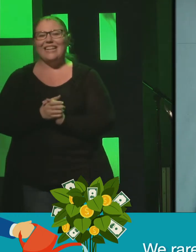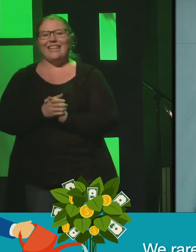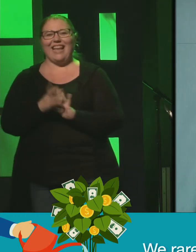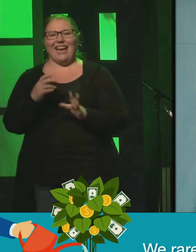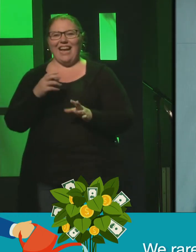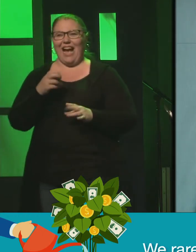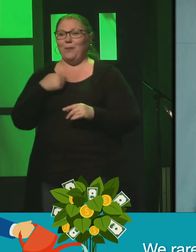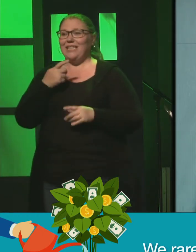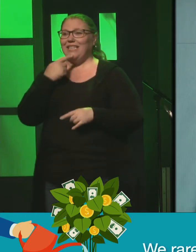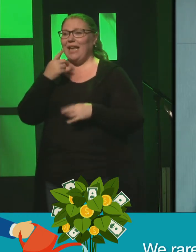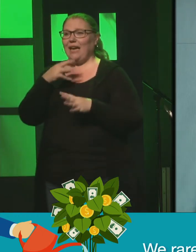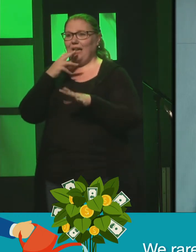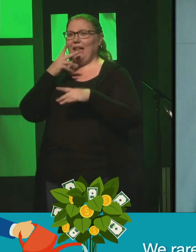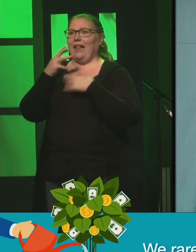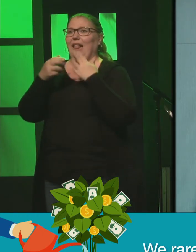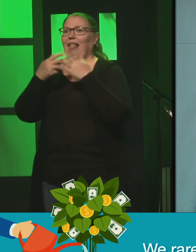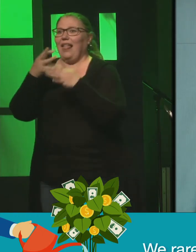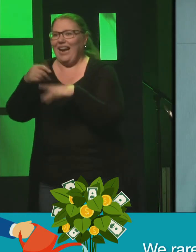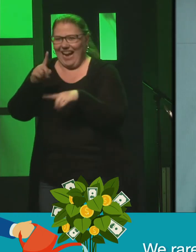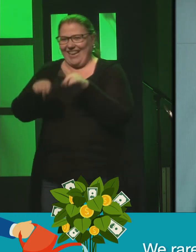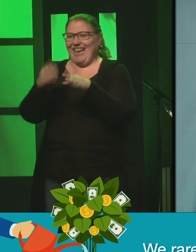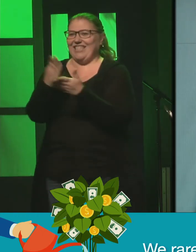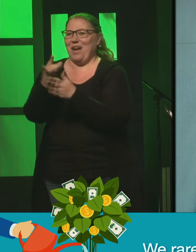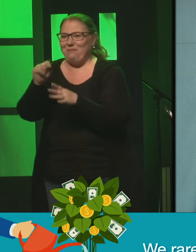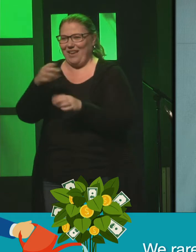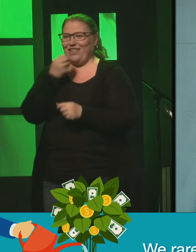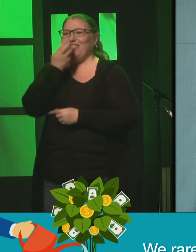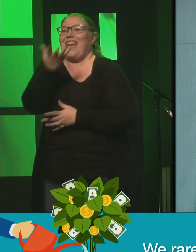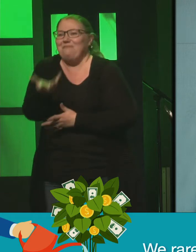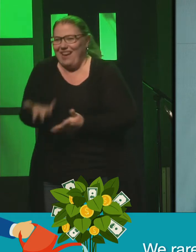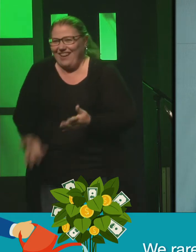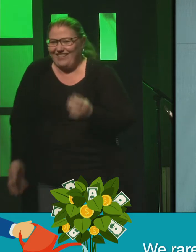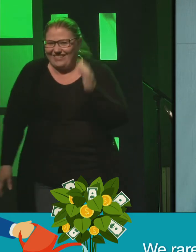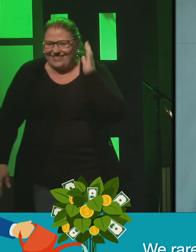out, and I was like, oh, that's going to cost me.